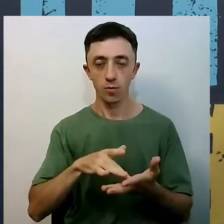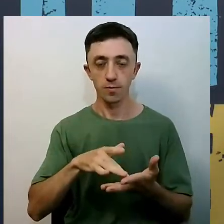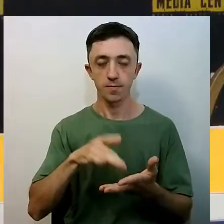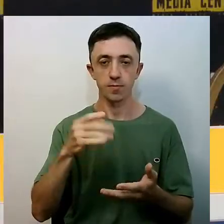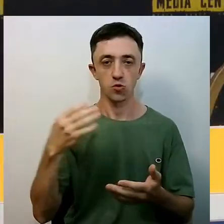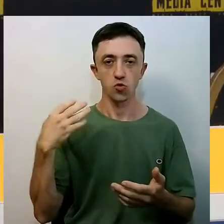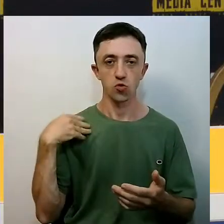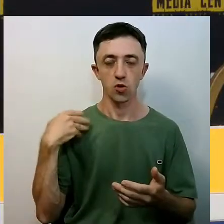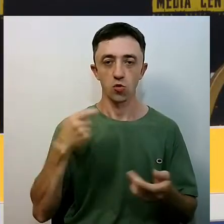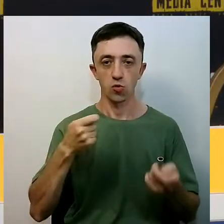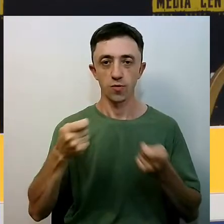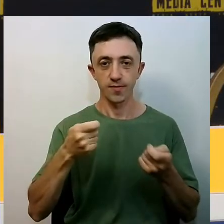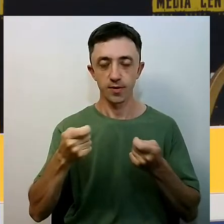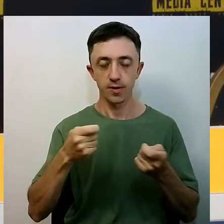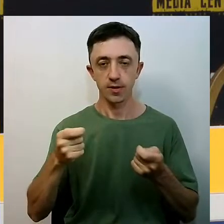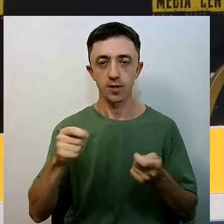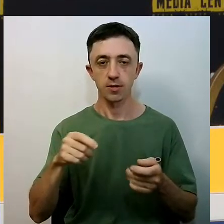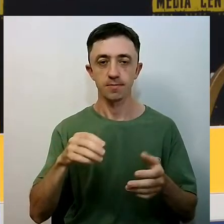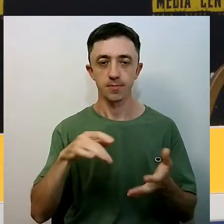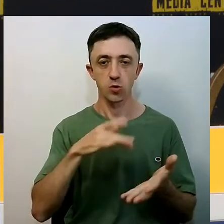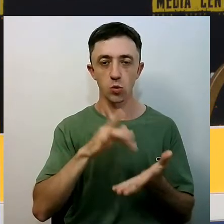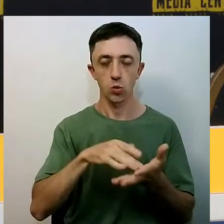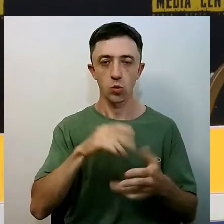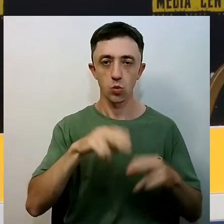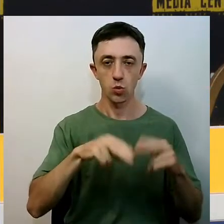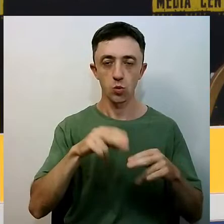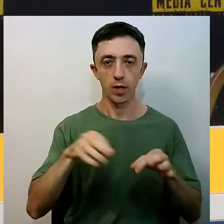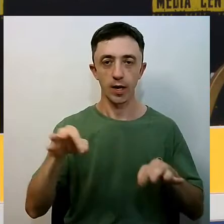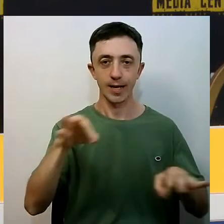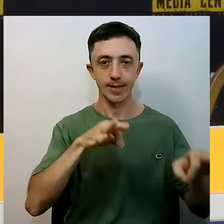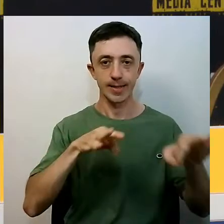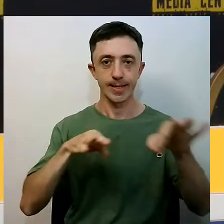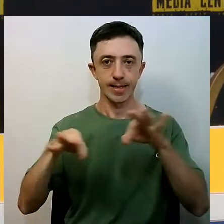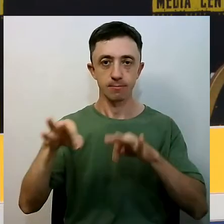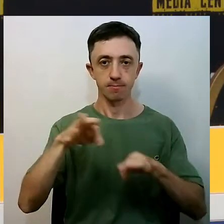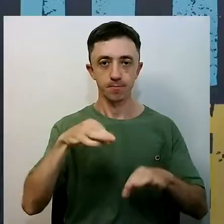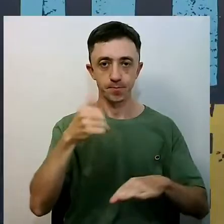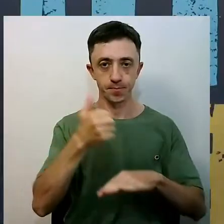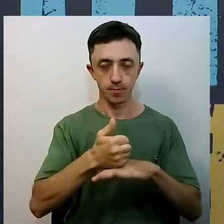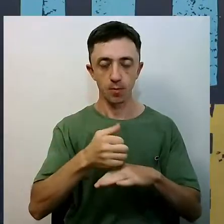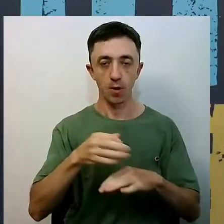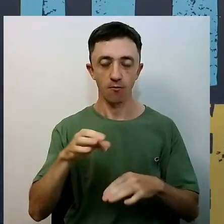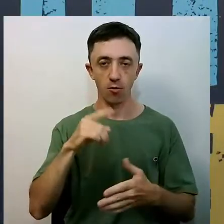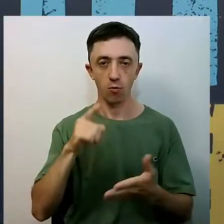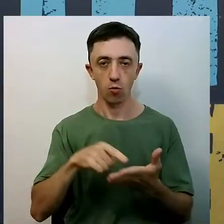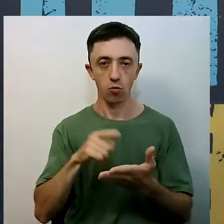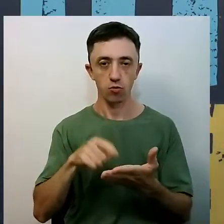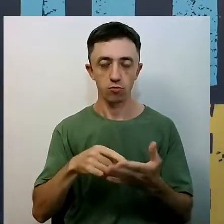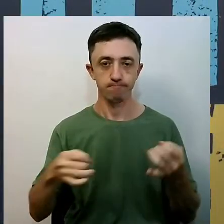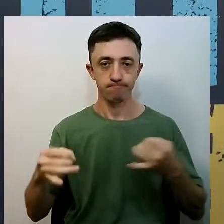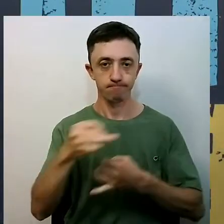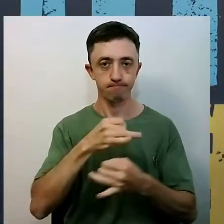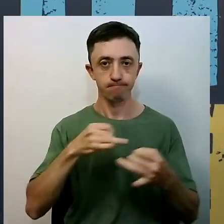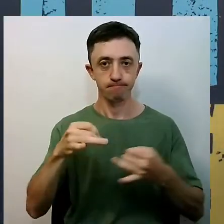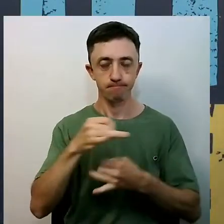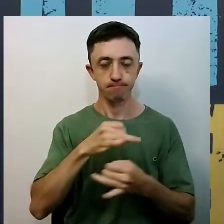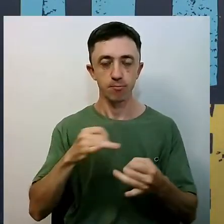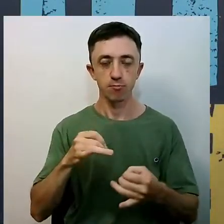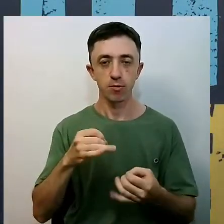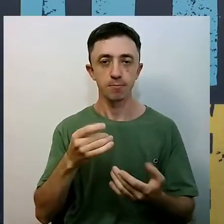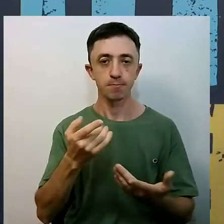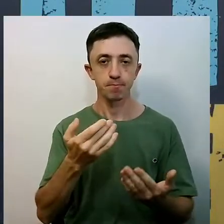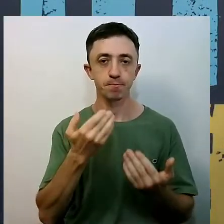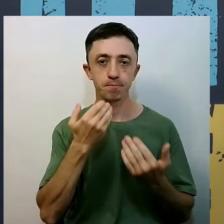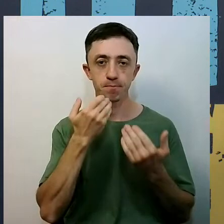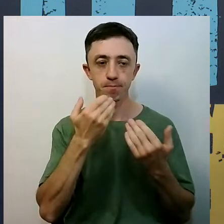in Odesa region. Our speaker is Nadiia Belenko, head of the Odesa Regional Department of Urban Development and Architecture, chief architect